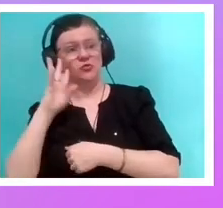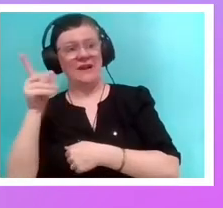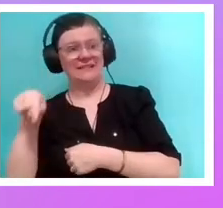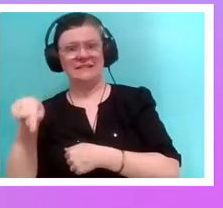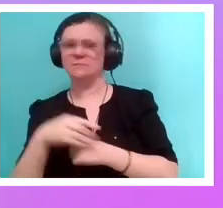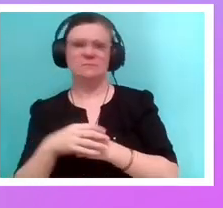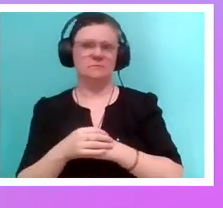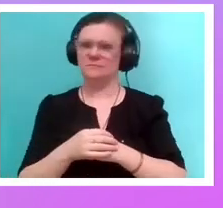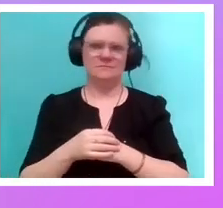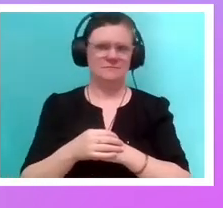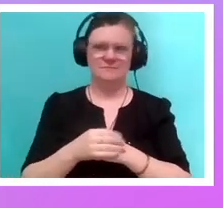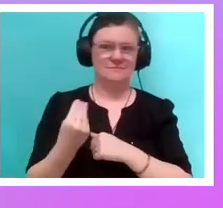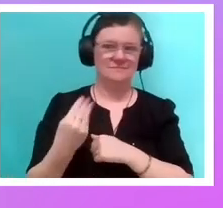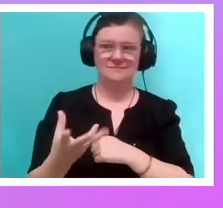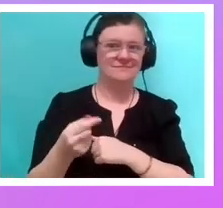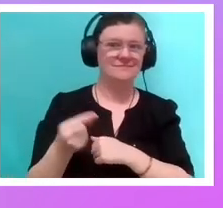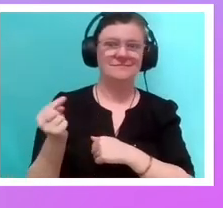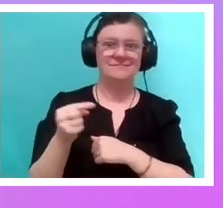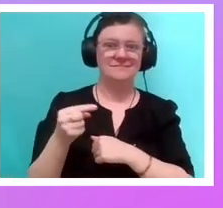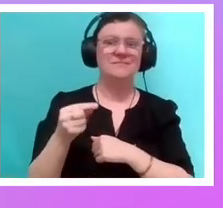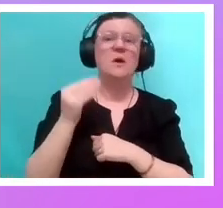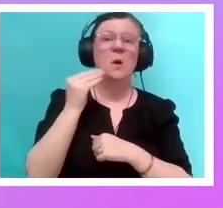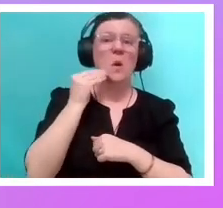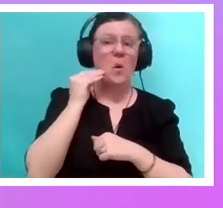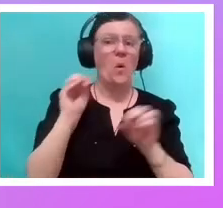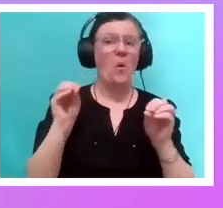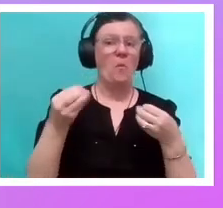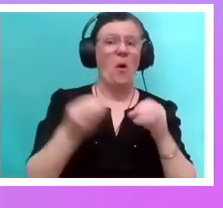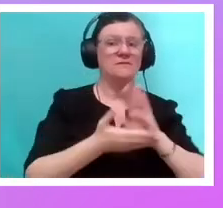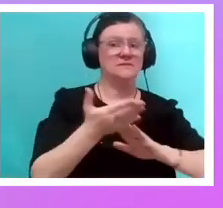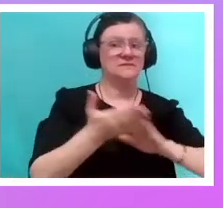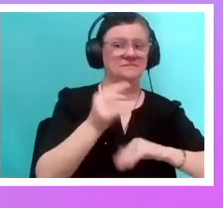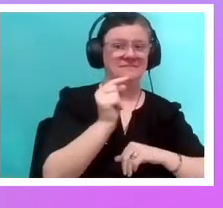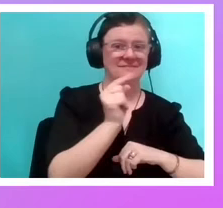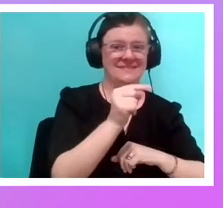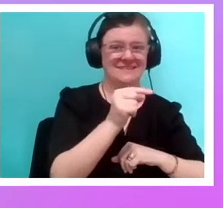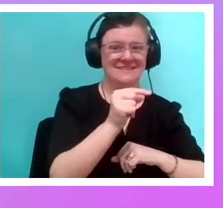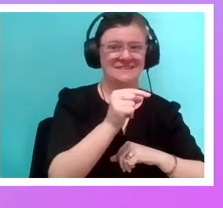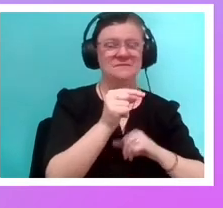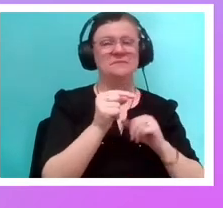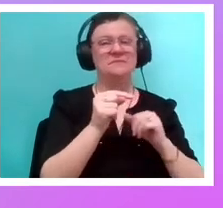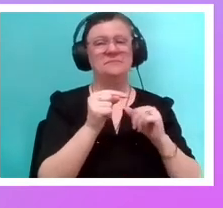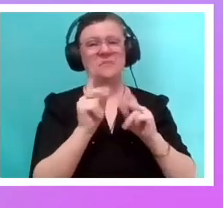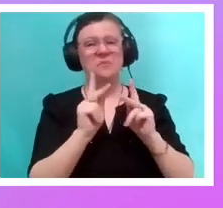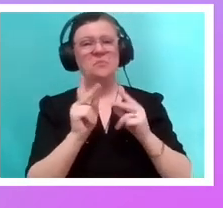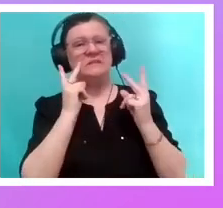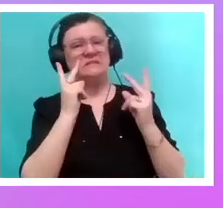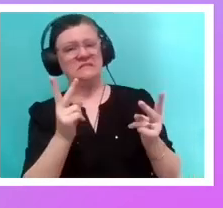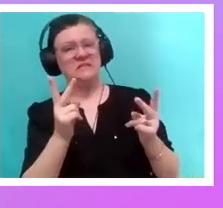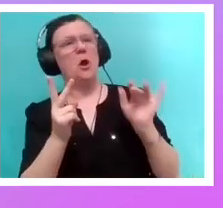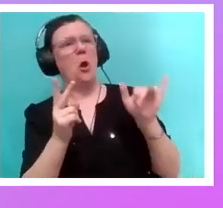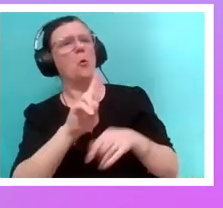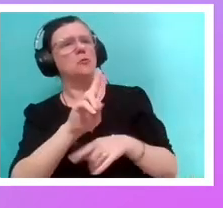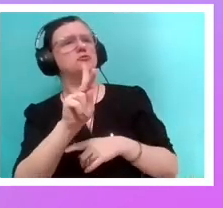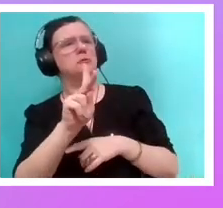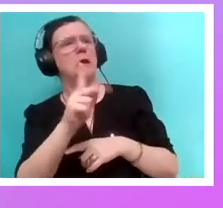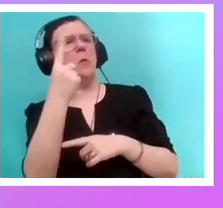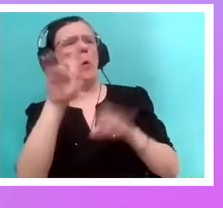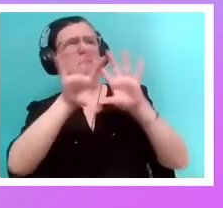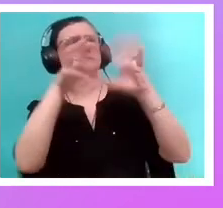posters. I do point out that these are the Home Office, not us, when people do that. Although people sort of see UK government as being one